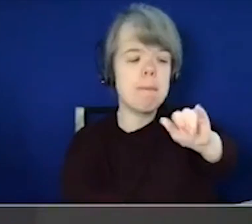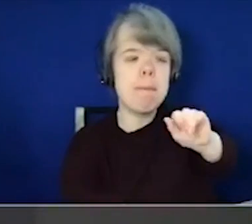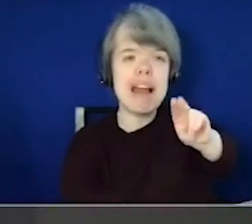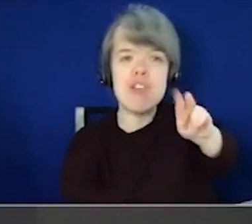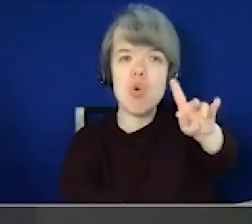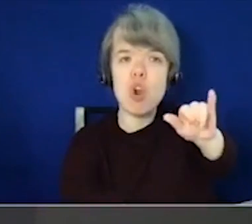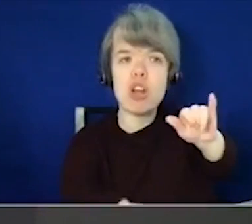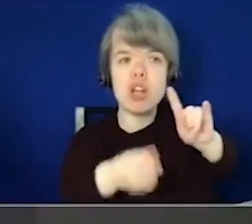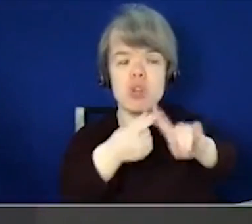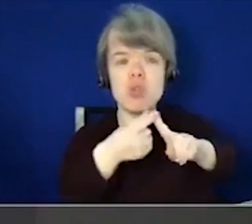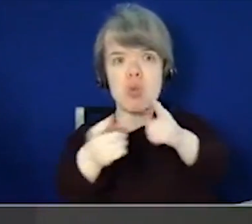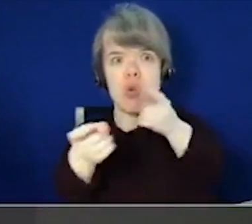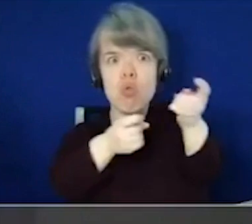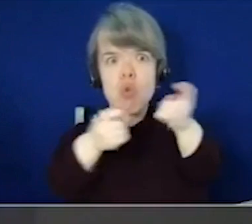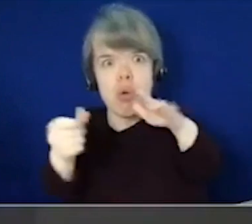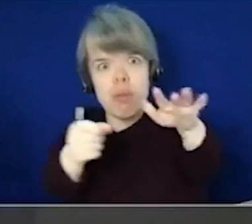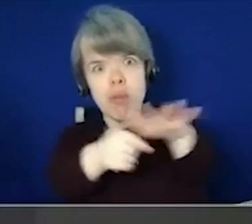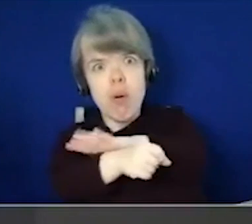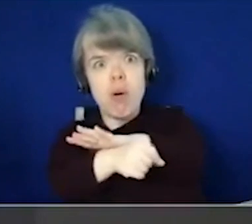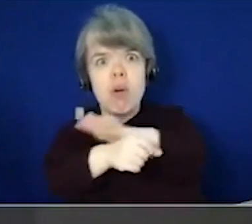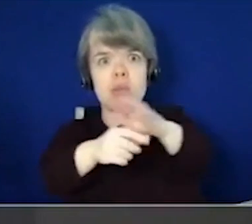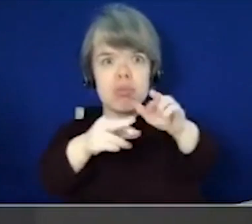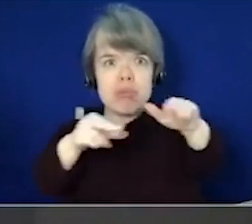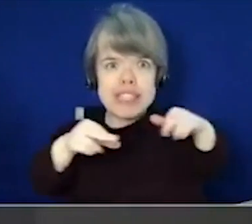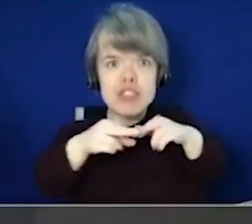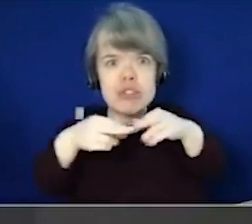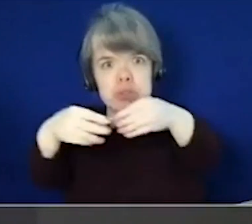company. And so everyone needs to vote.